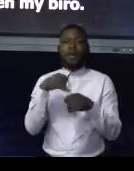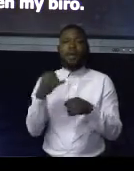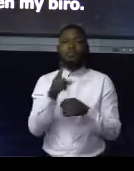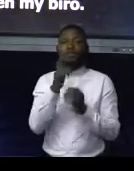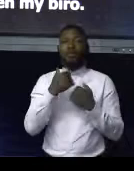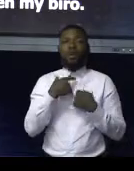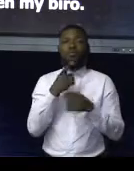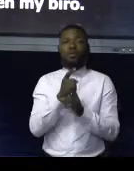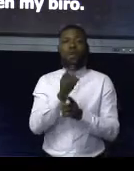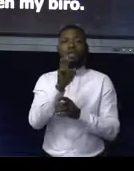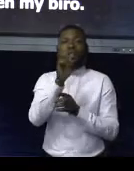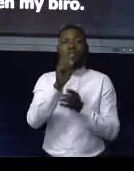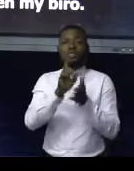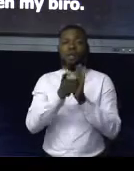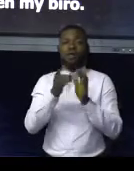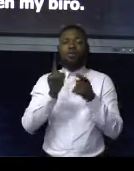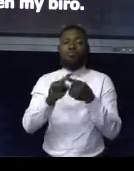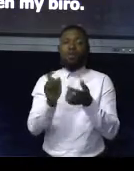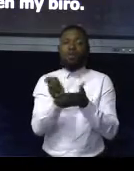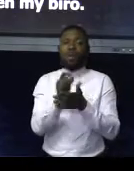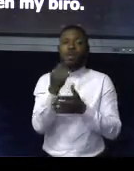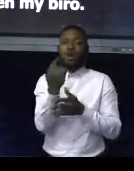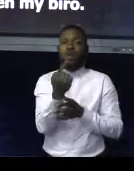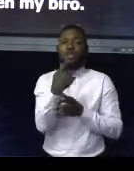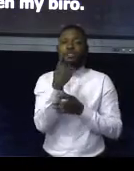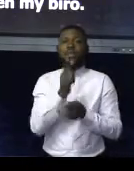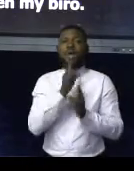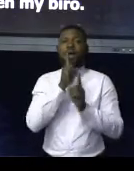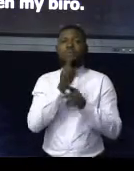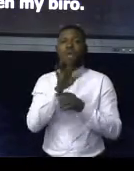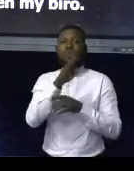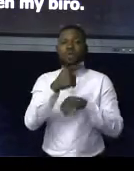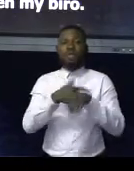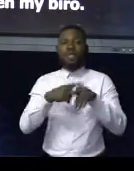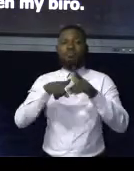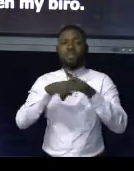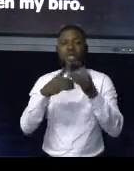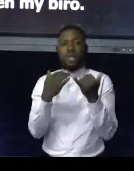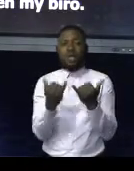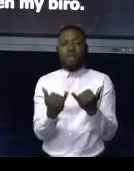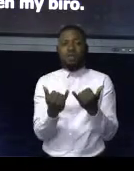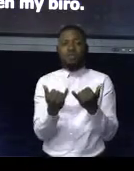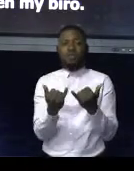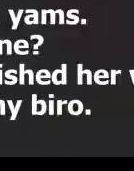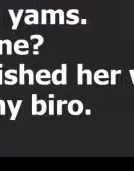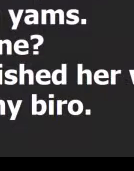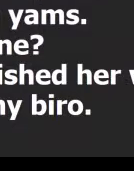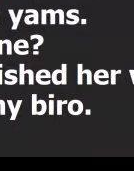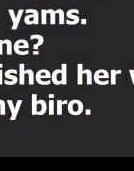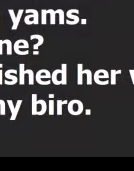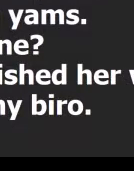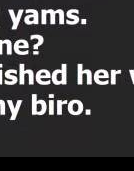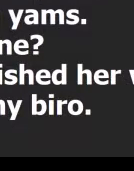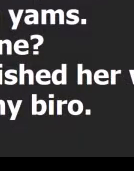my biro. You have 30 seconds to write only the answer, and your time starts now.